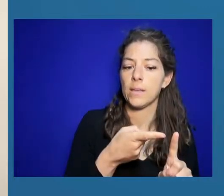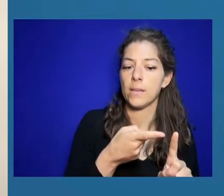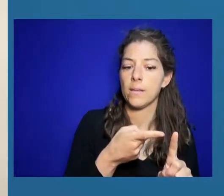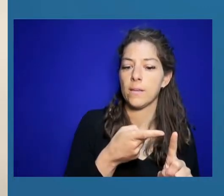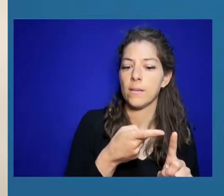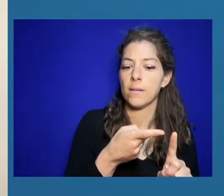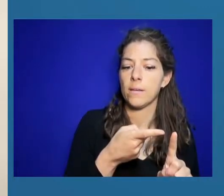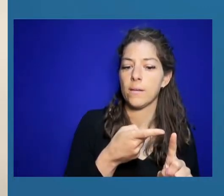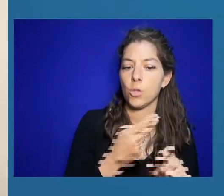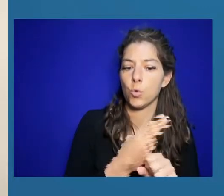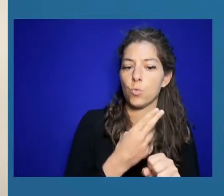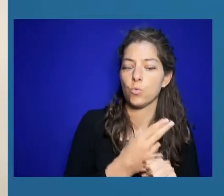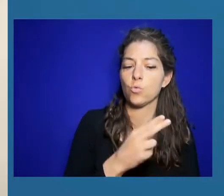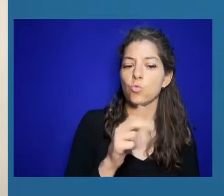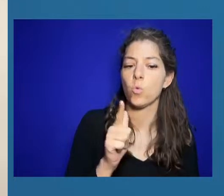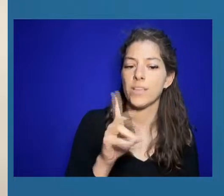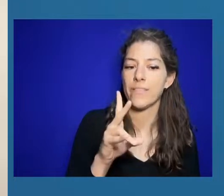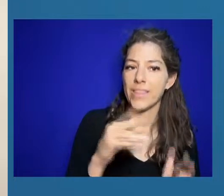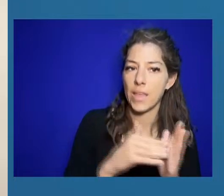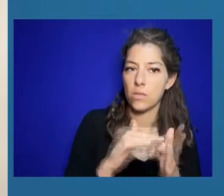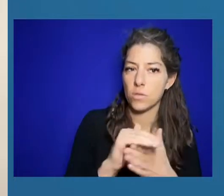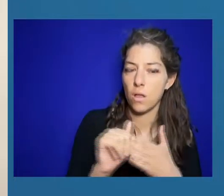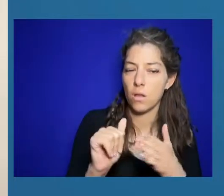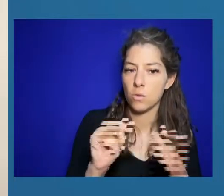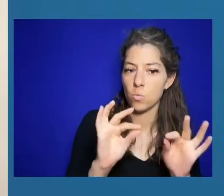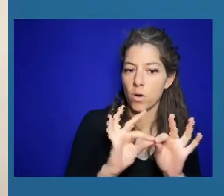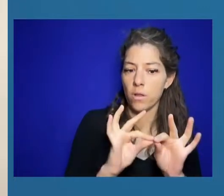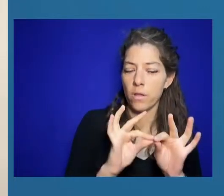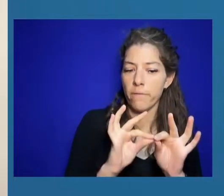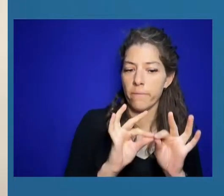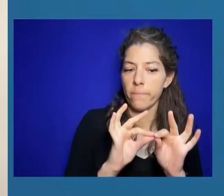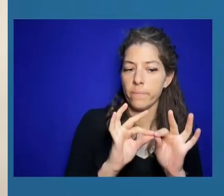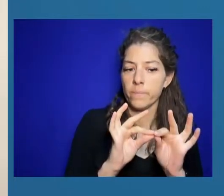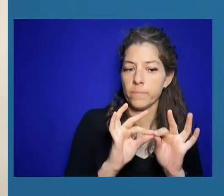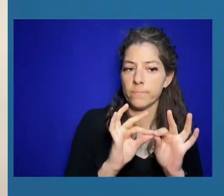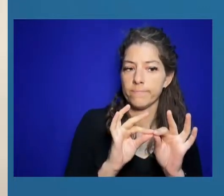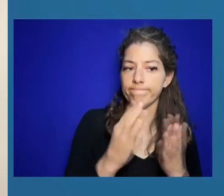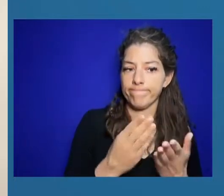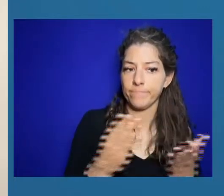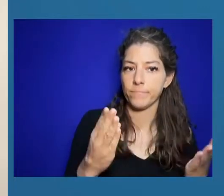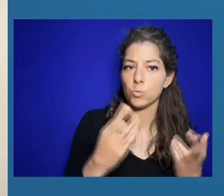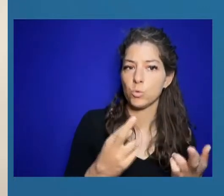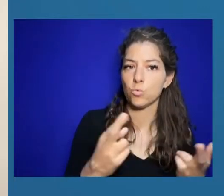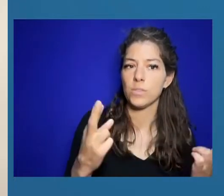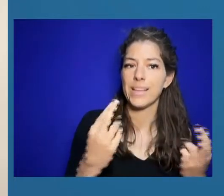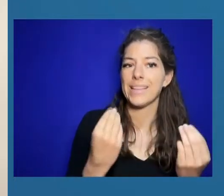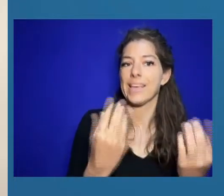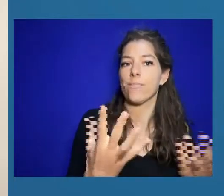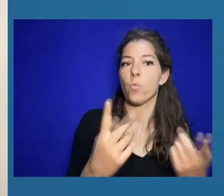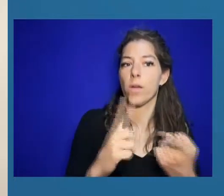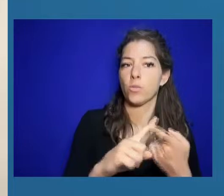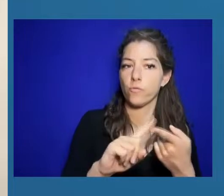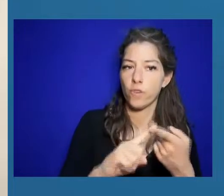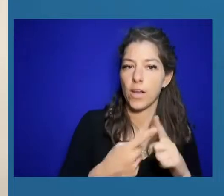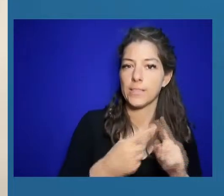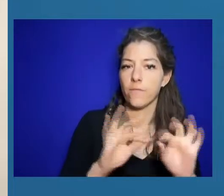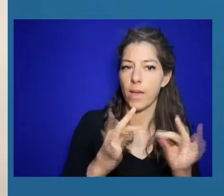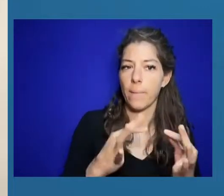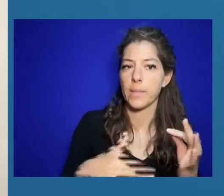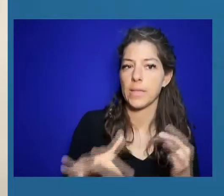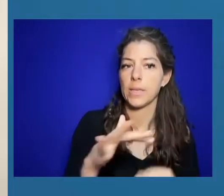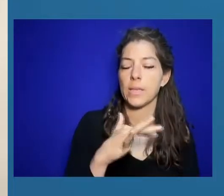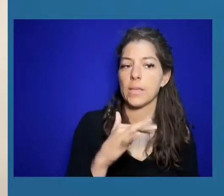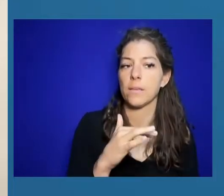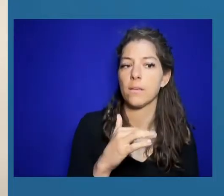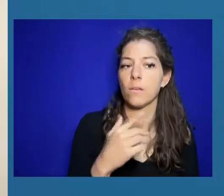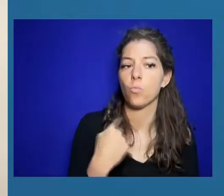basically used $27,000 worth of public resources as giveaways to friends and family. We've